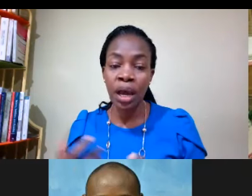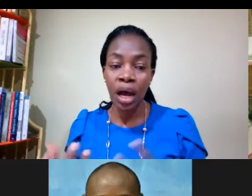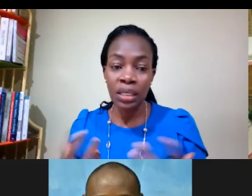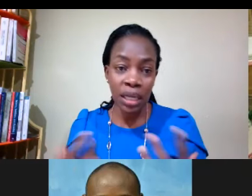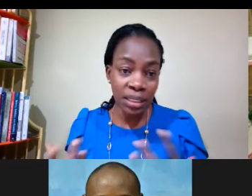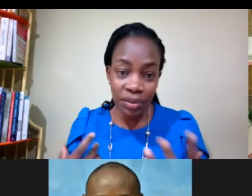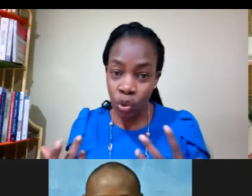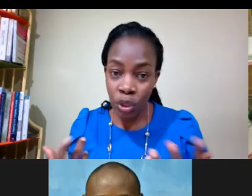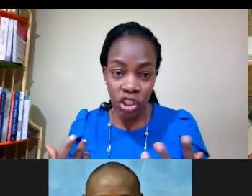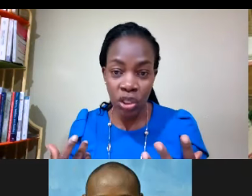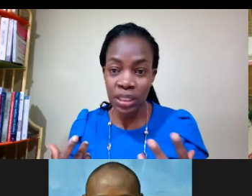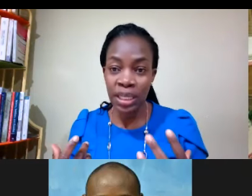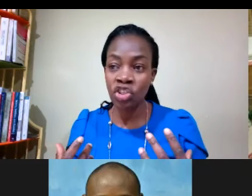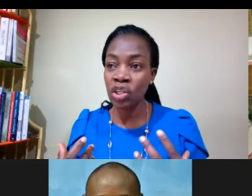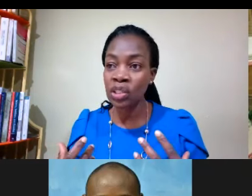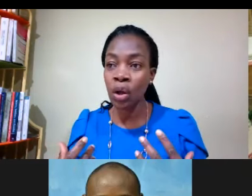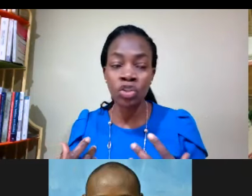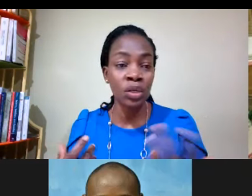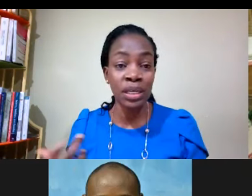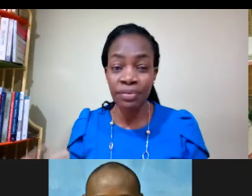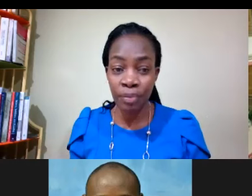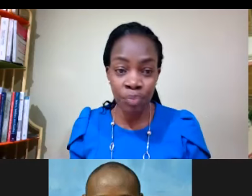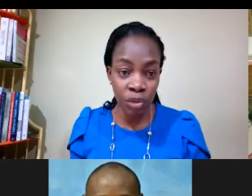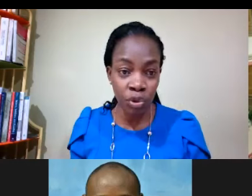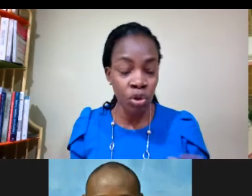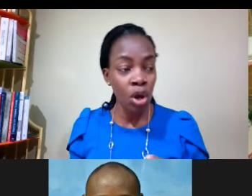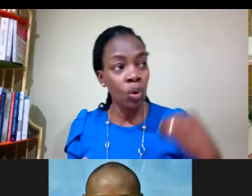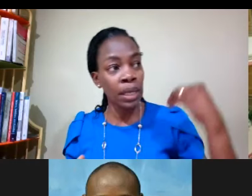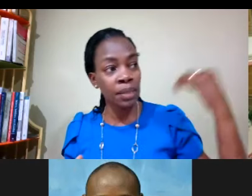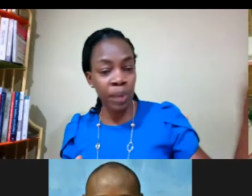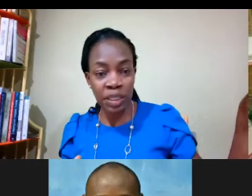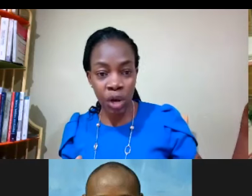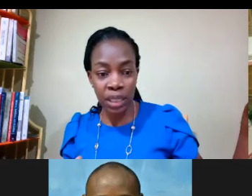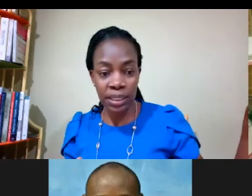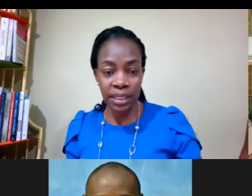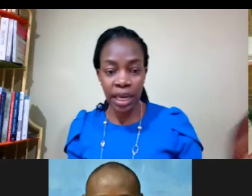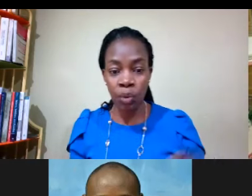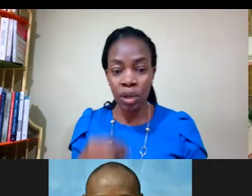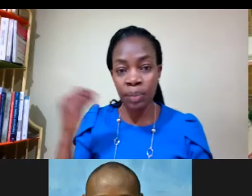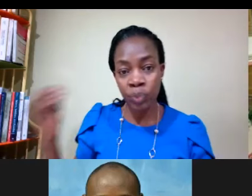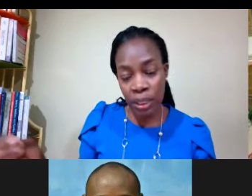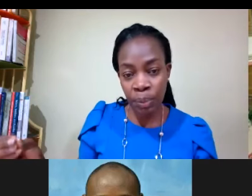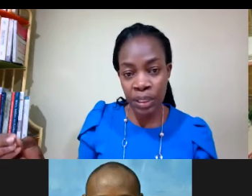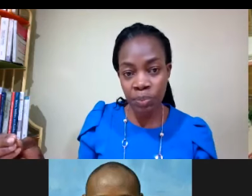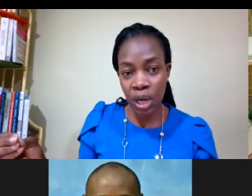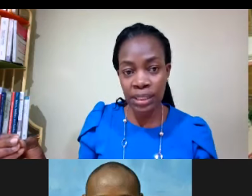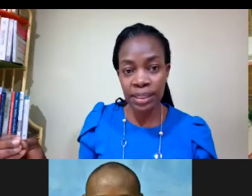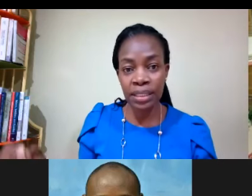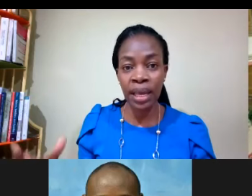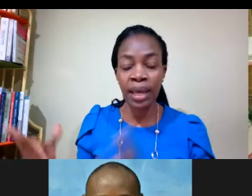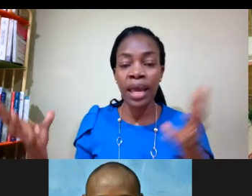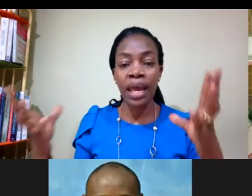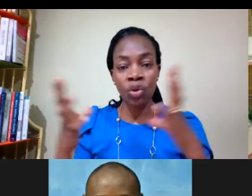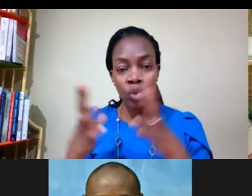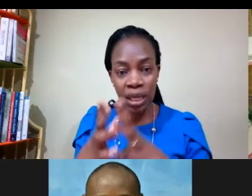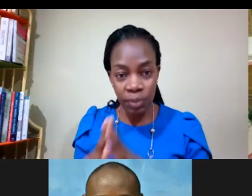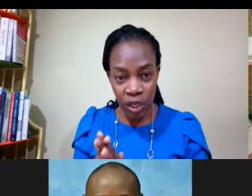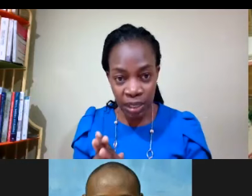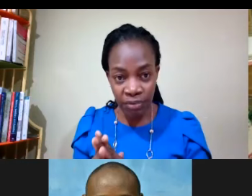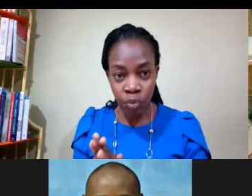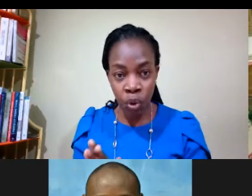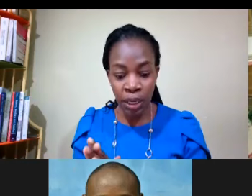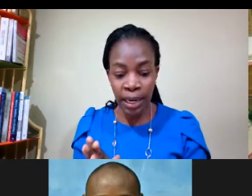always ask ourselves questions and just also learn from people. What are the best practices here? What are the best practices there? And we